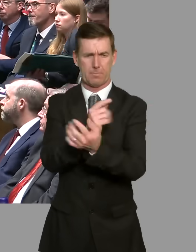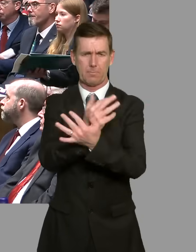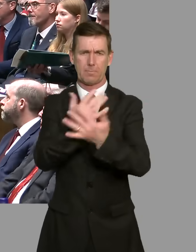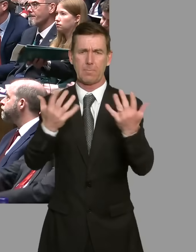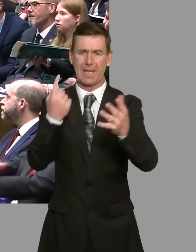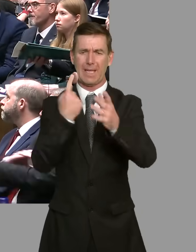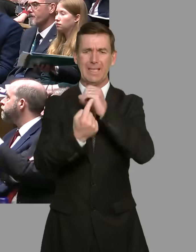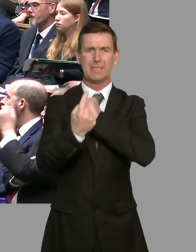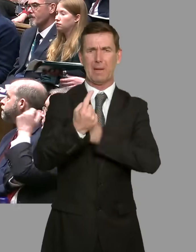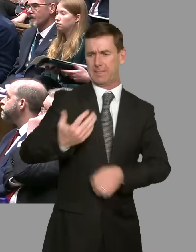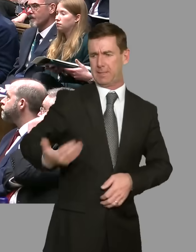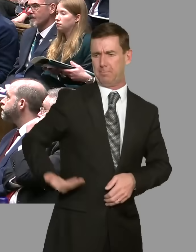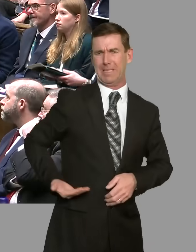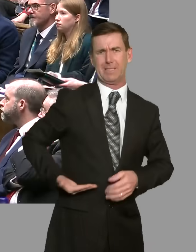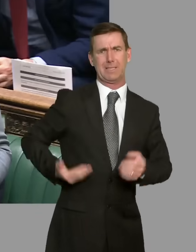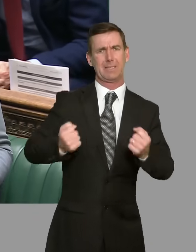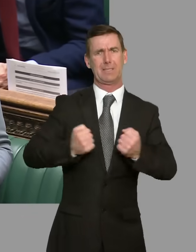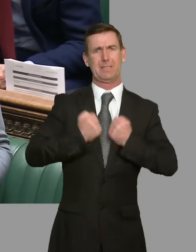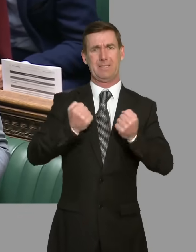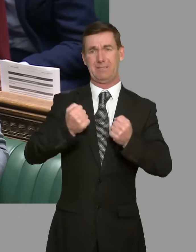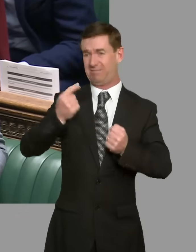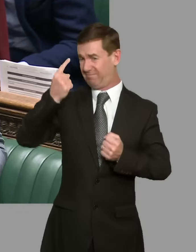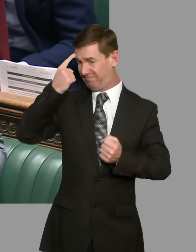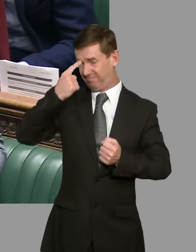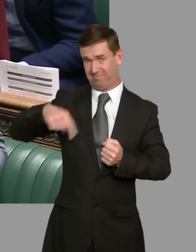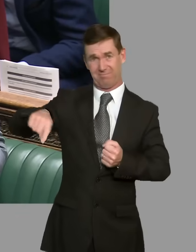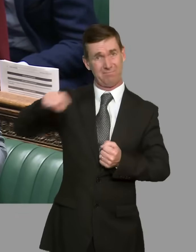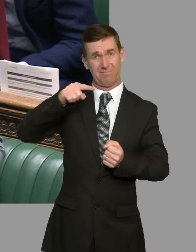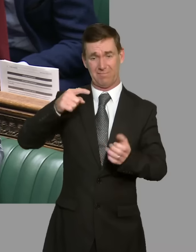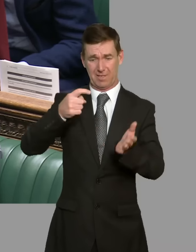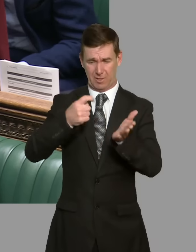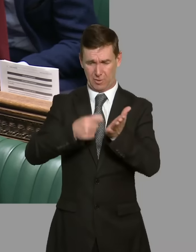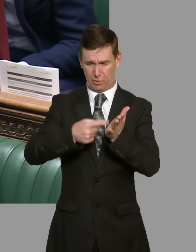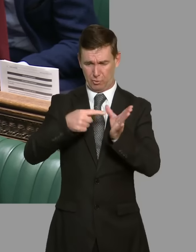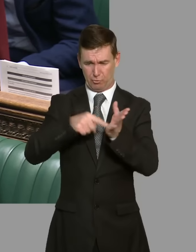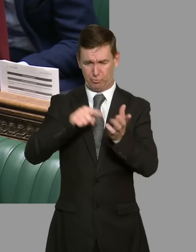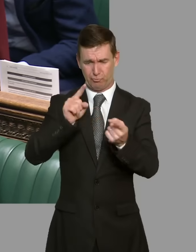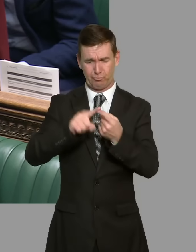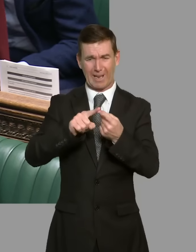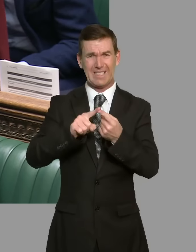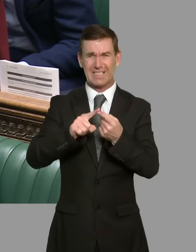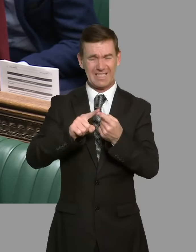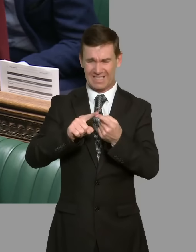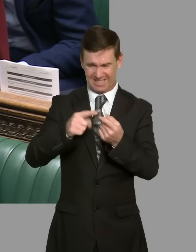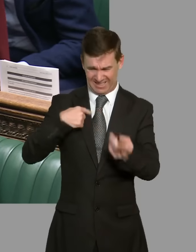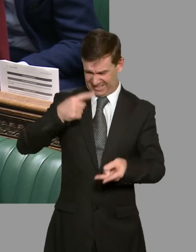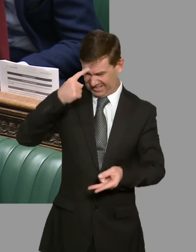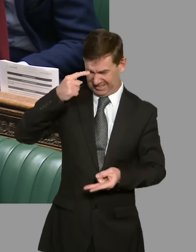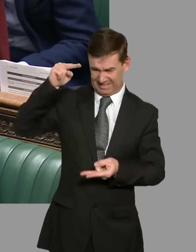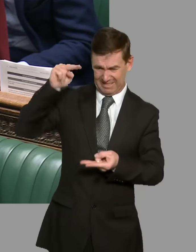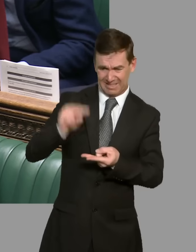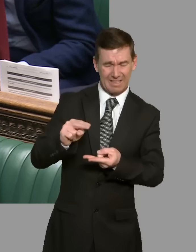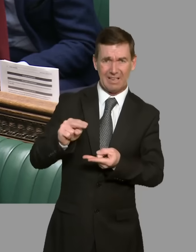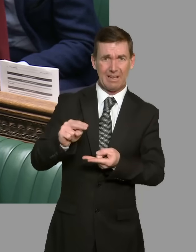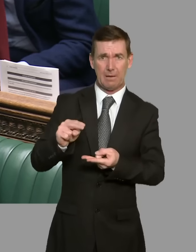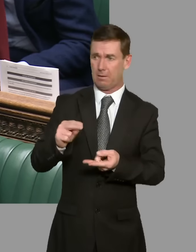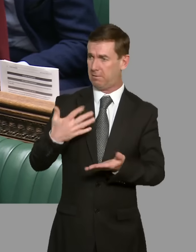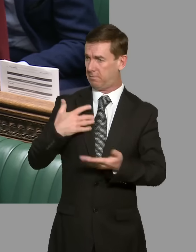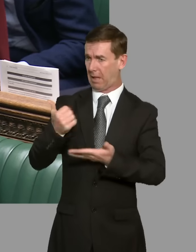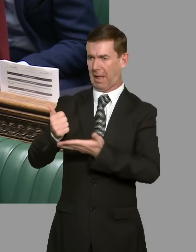value revision and relief reductions. In York, hospitality sees an average business rate rise